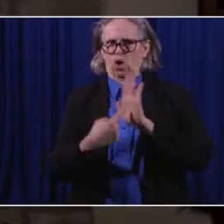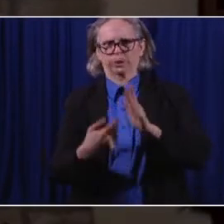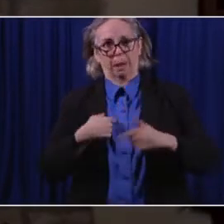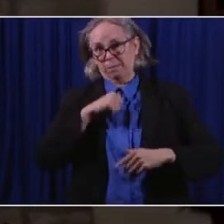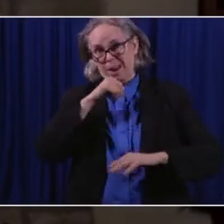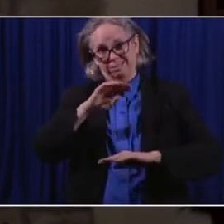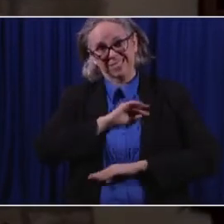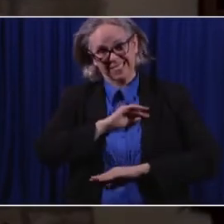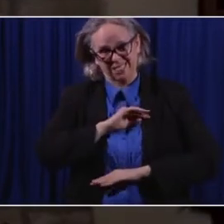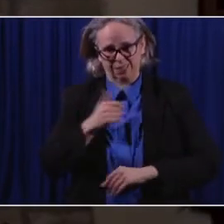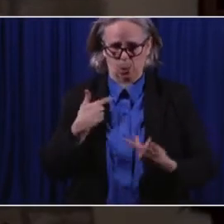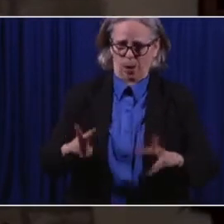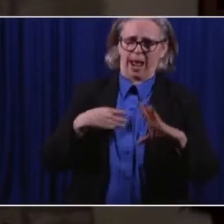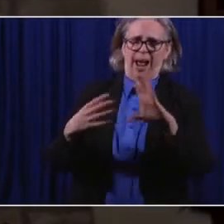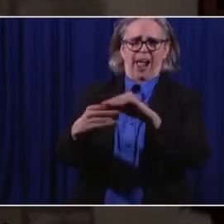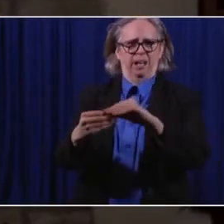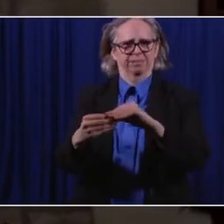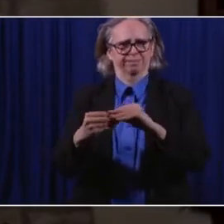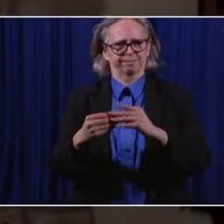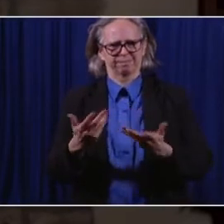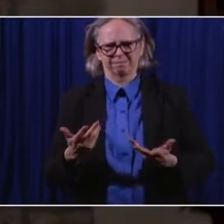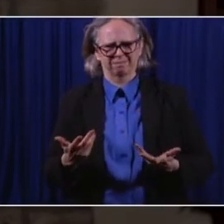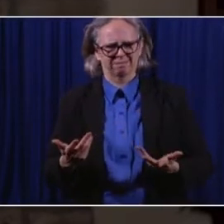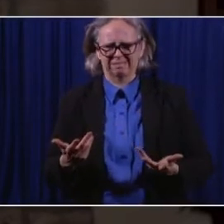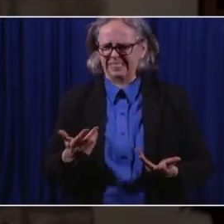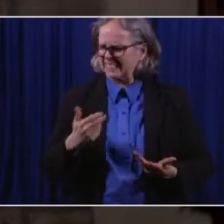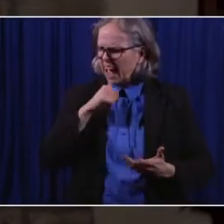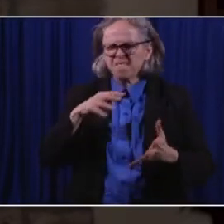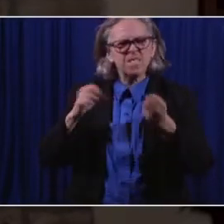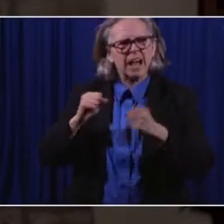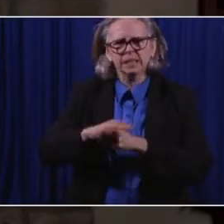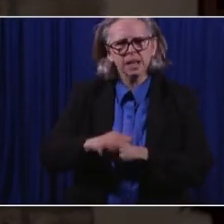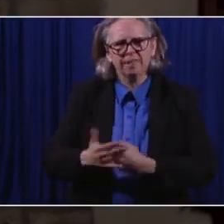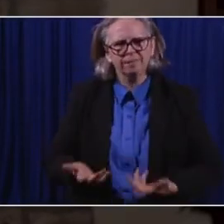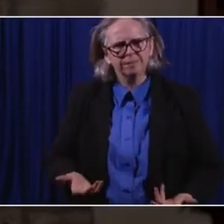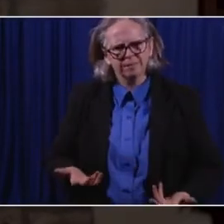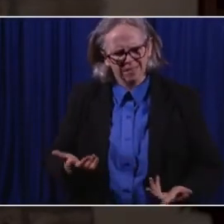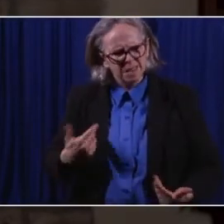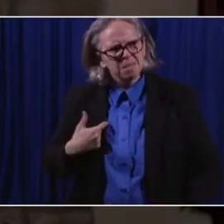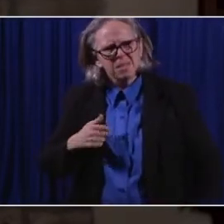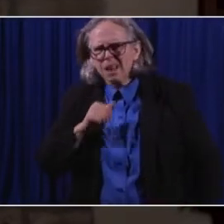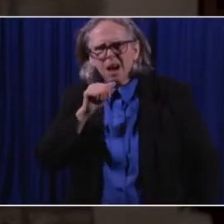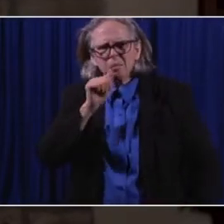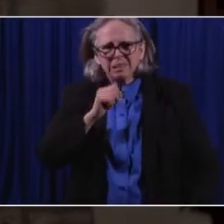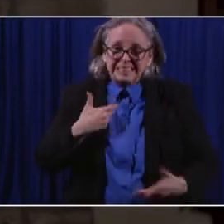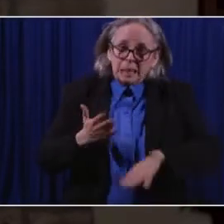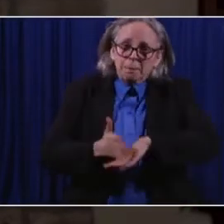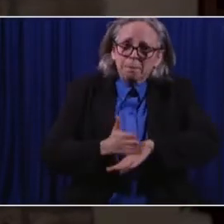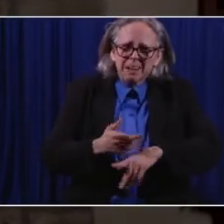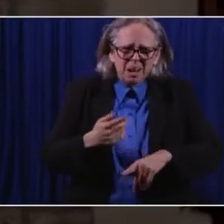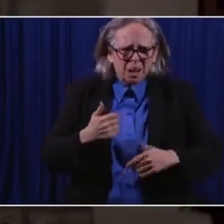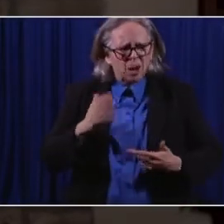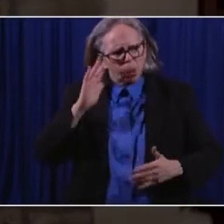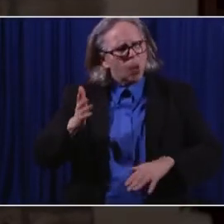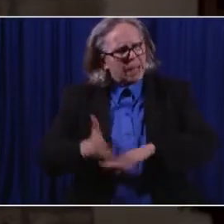moving fast enough, but we're going to get there, and we're going to speed this thing